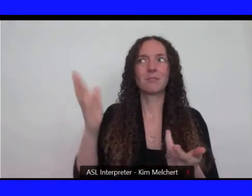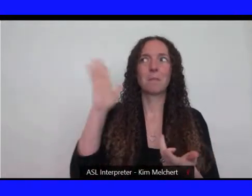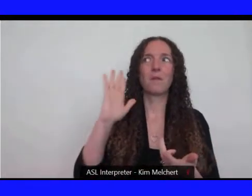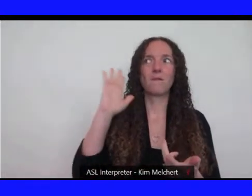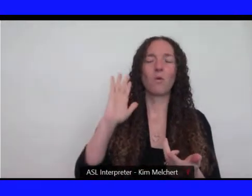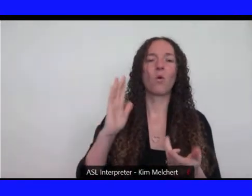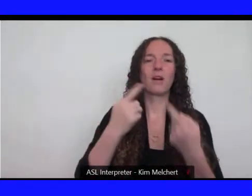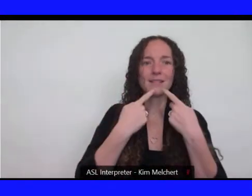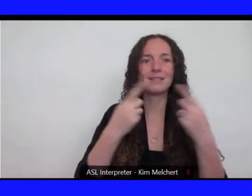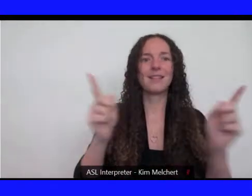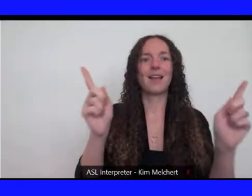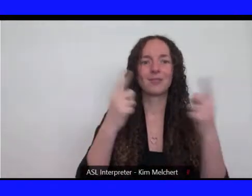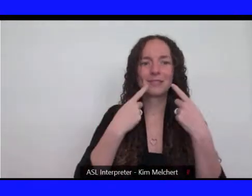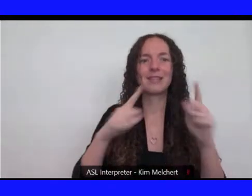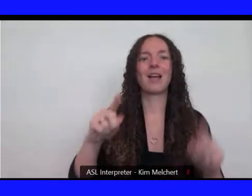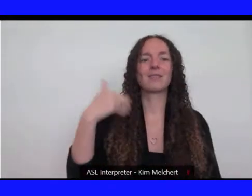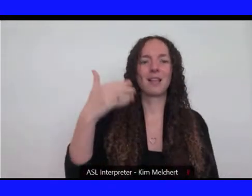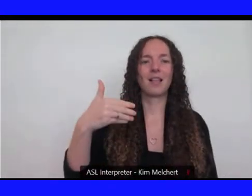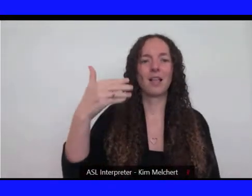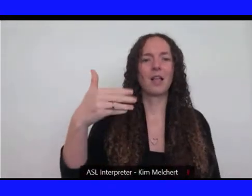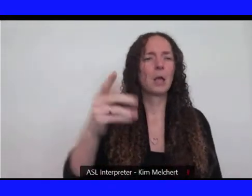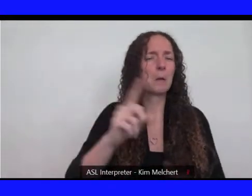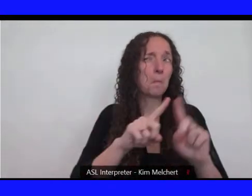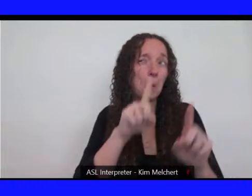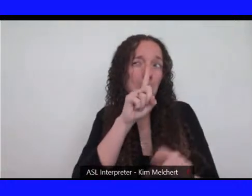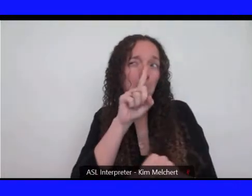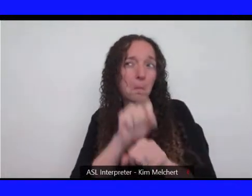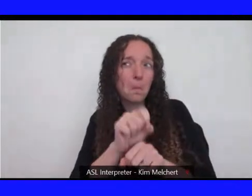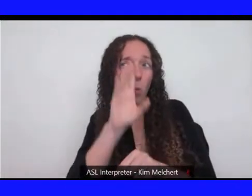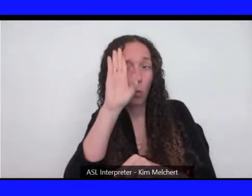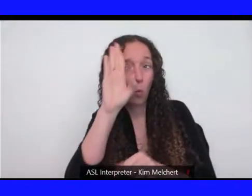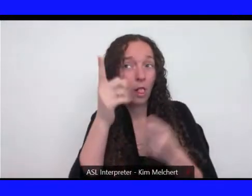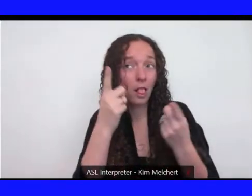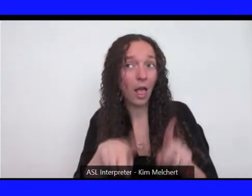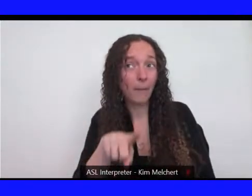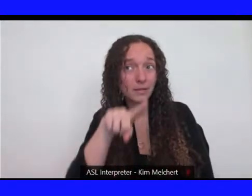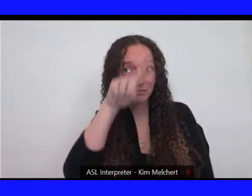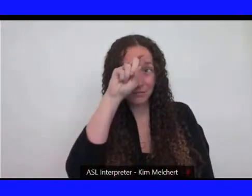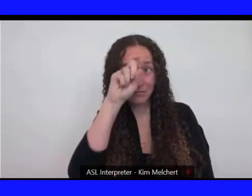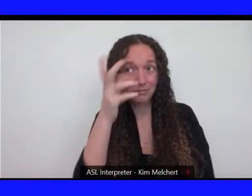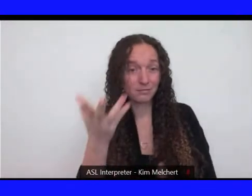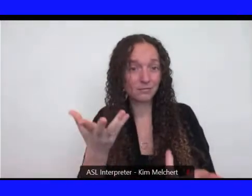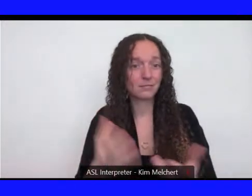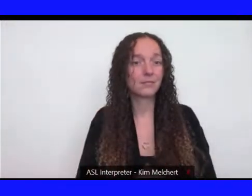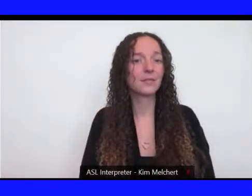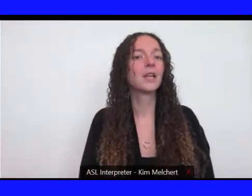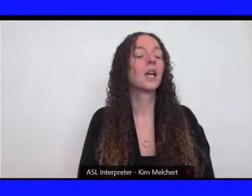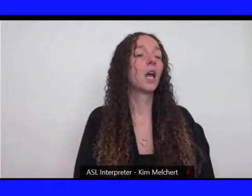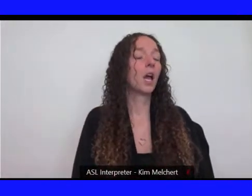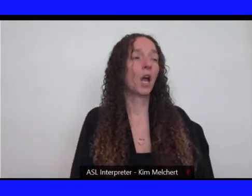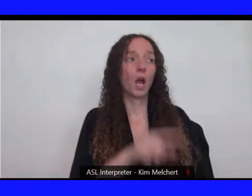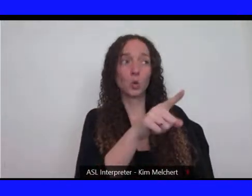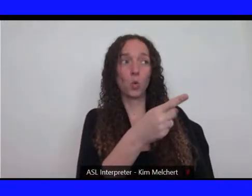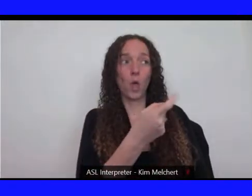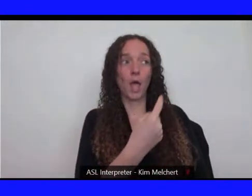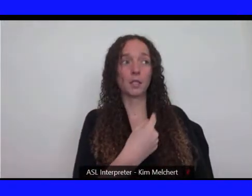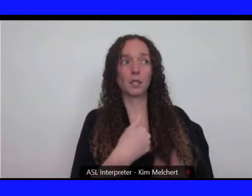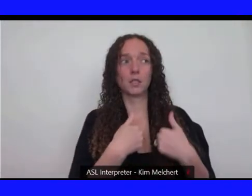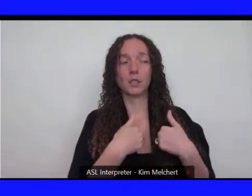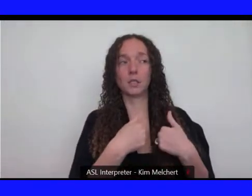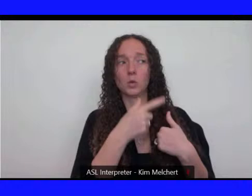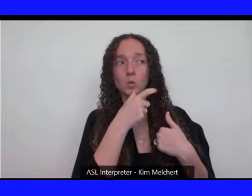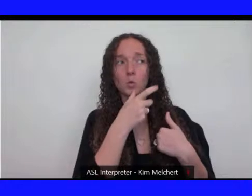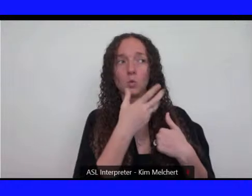the tally of what they owe us grows as we keep submitting more and more sheets,